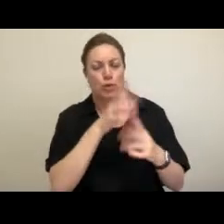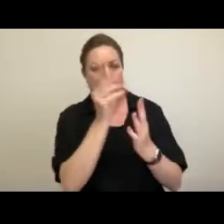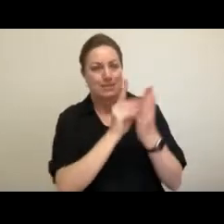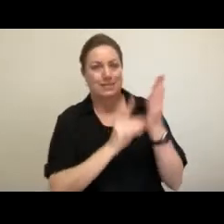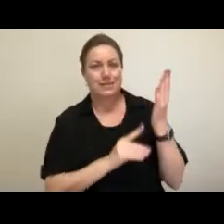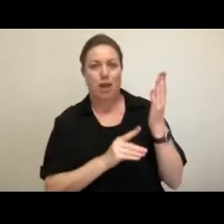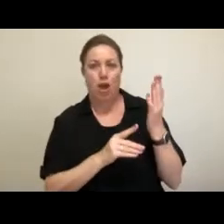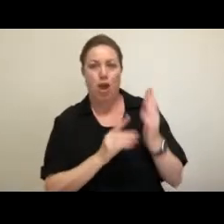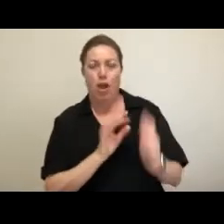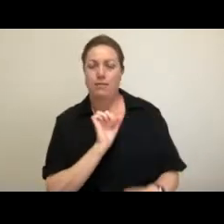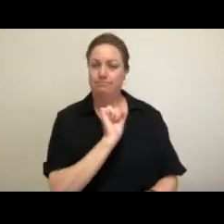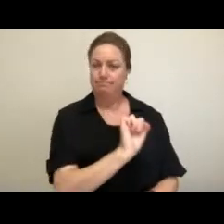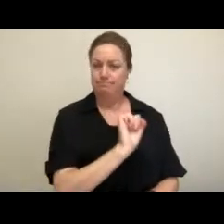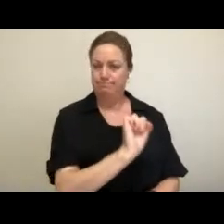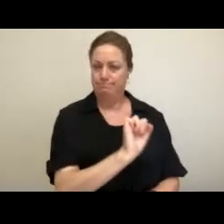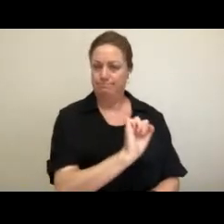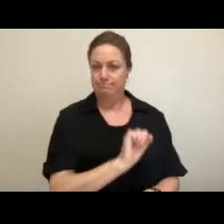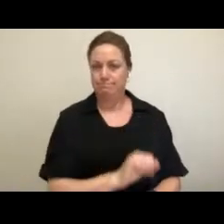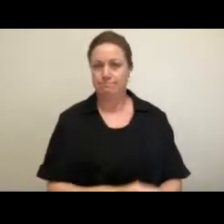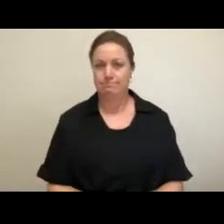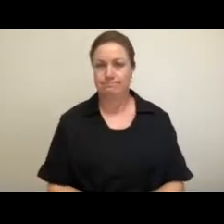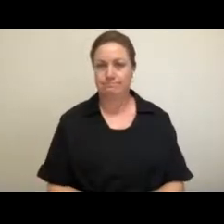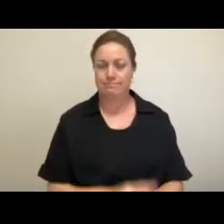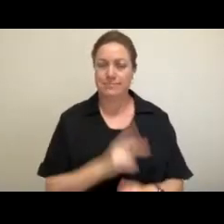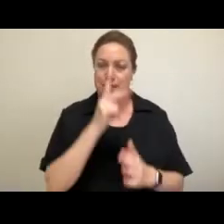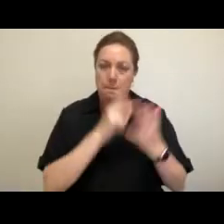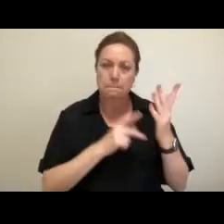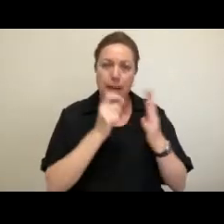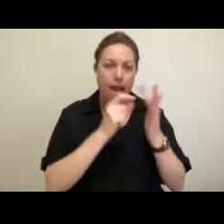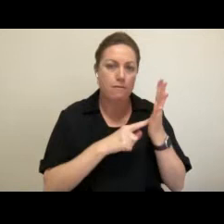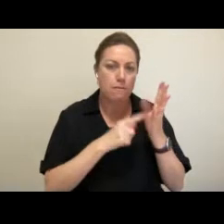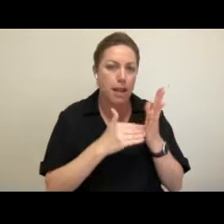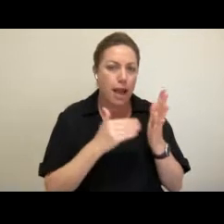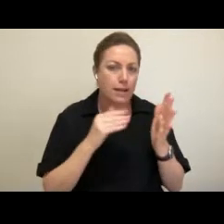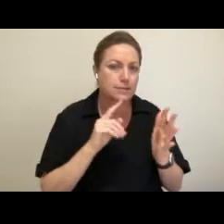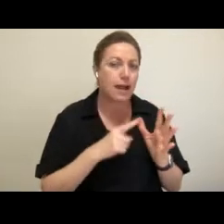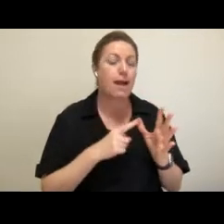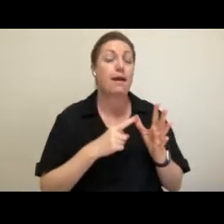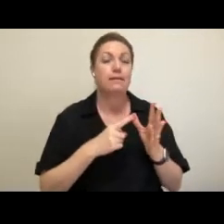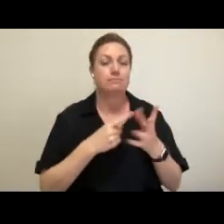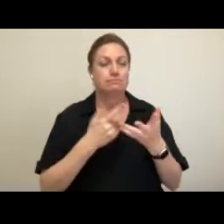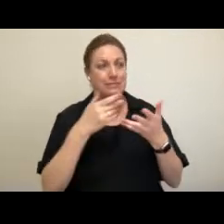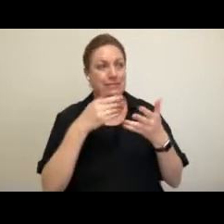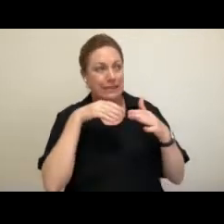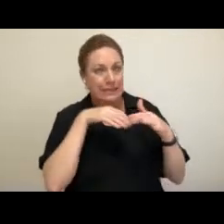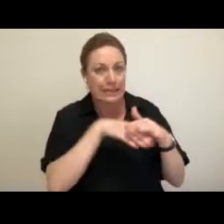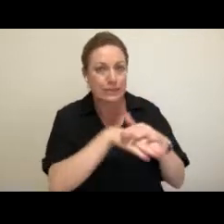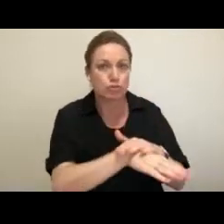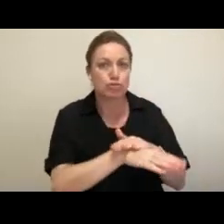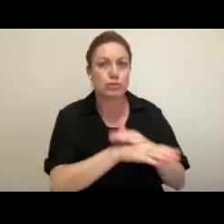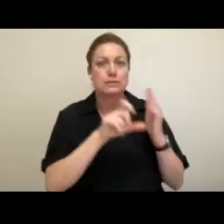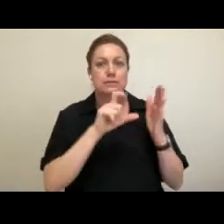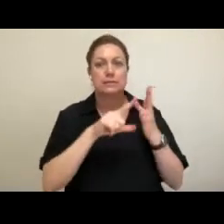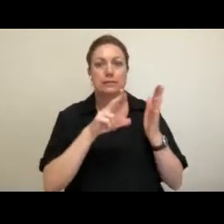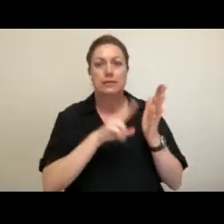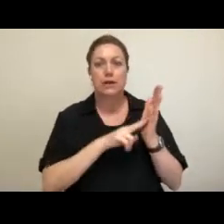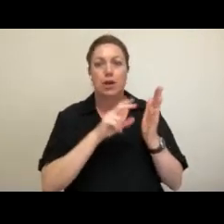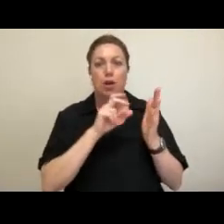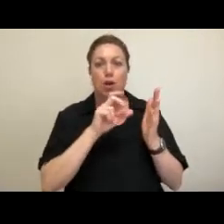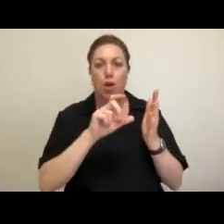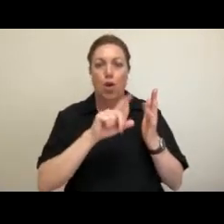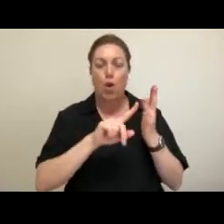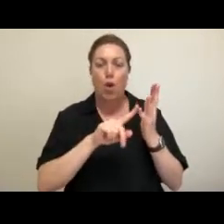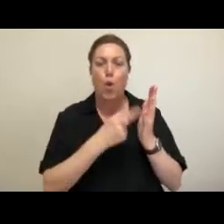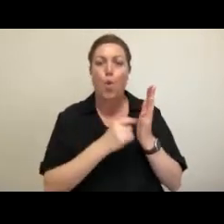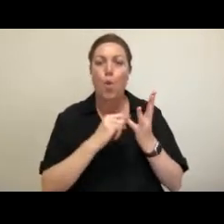part of plazas, entrances and concourses, and the work can feature on walls, ceilings,